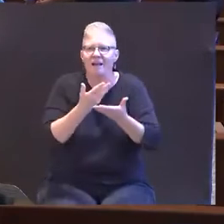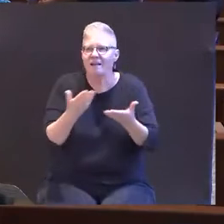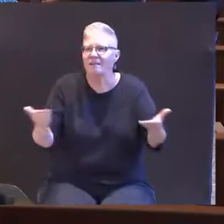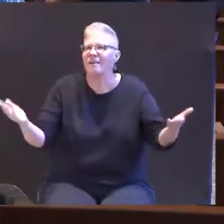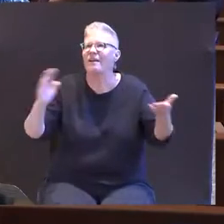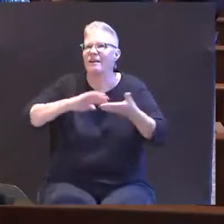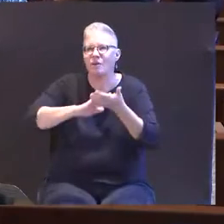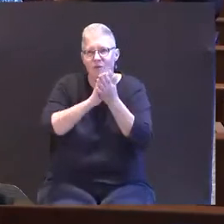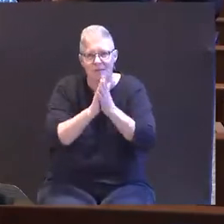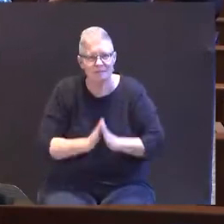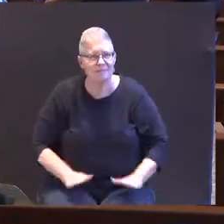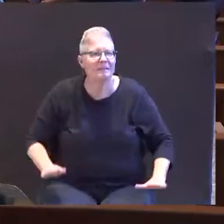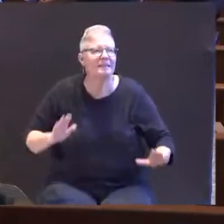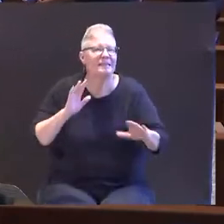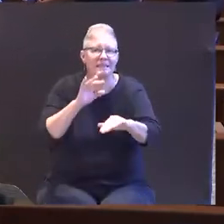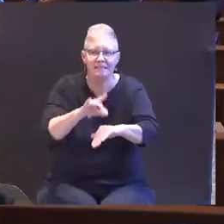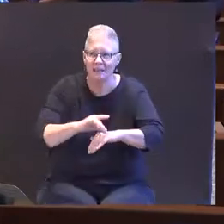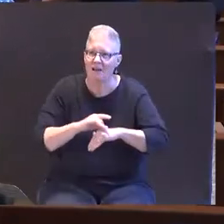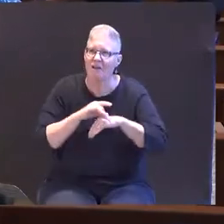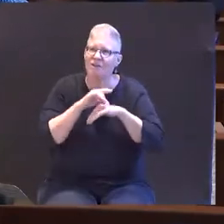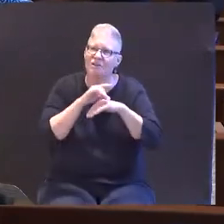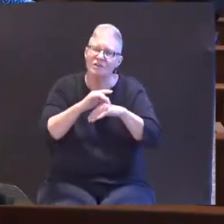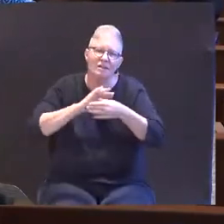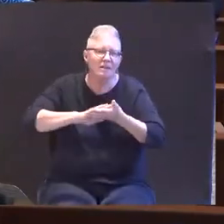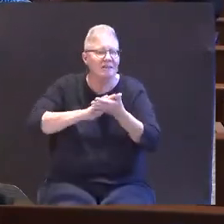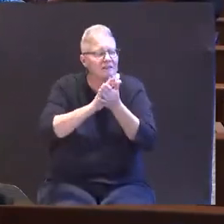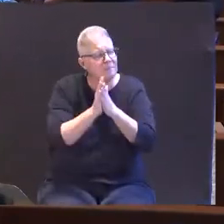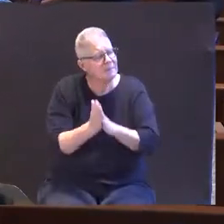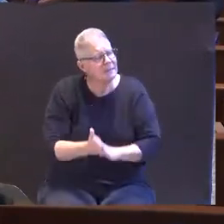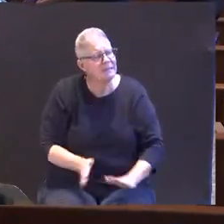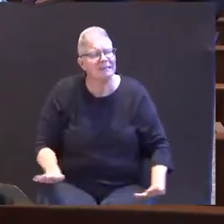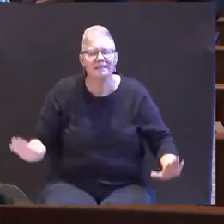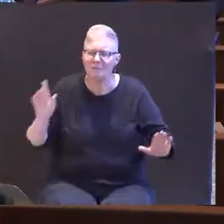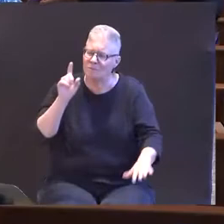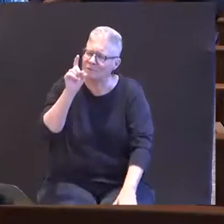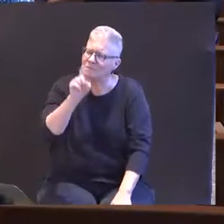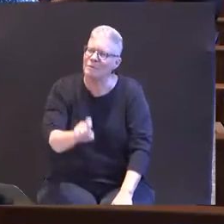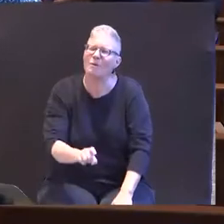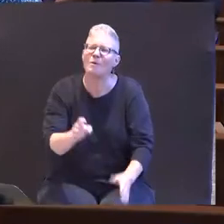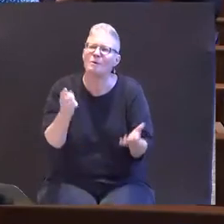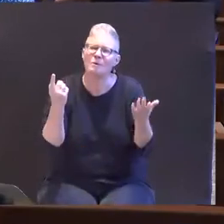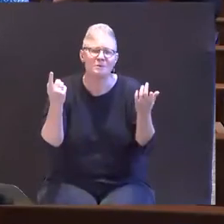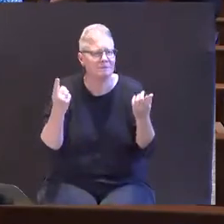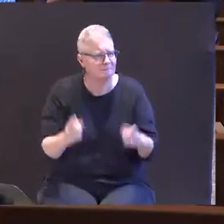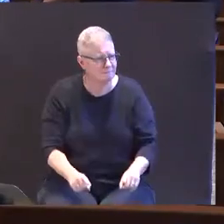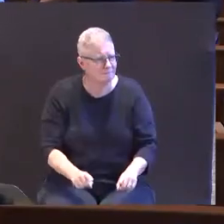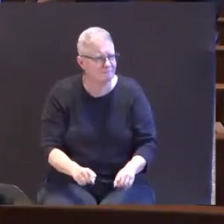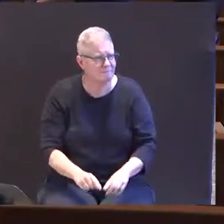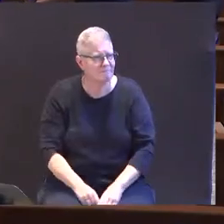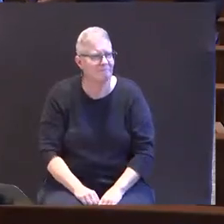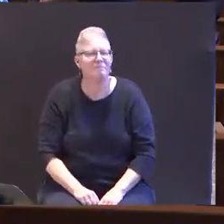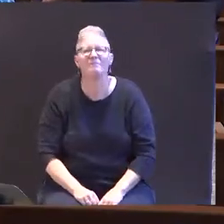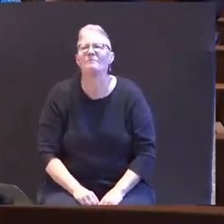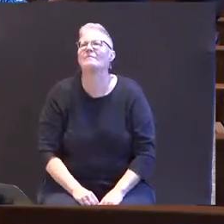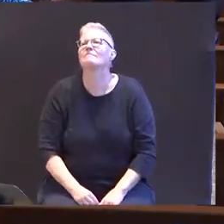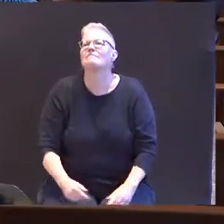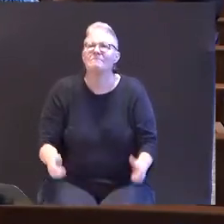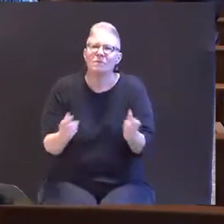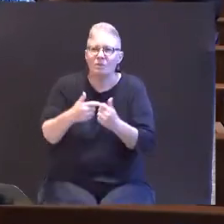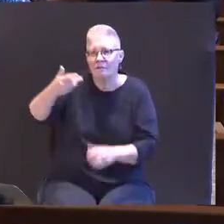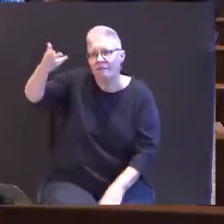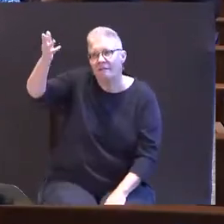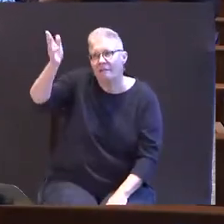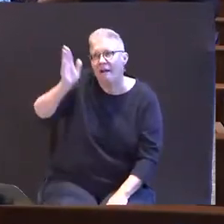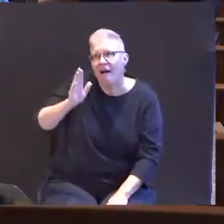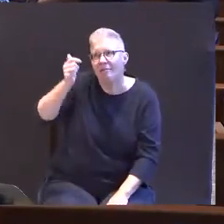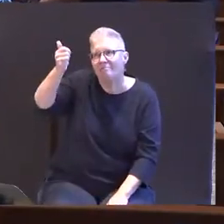Now there is peace on earth, the peace that was meant to be.